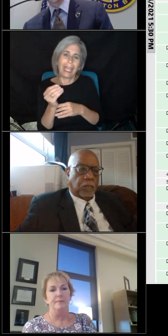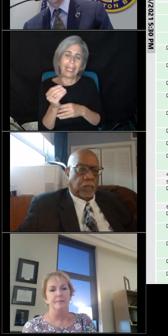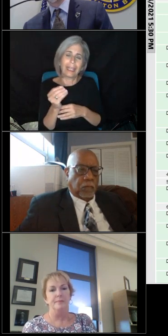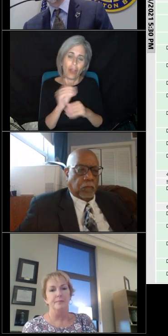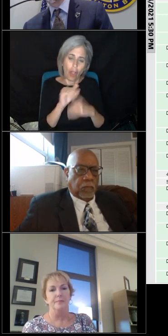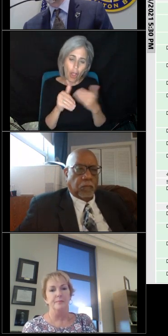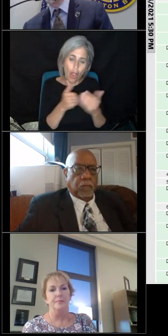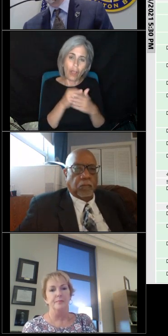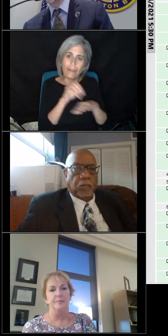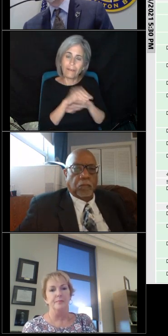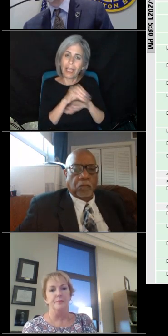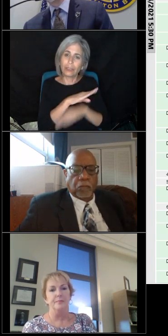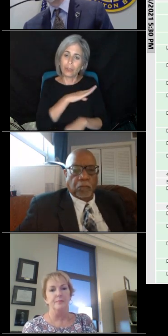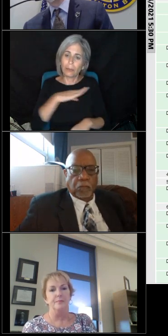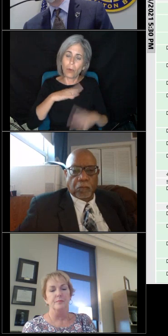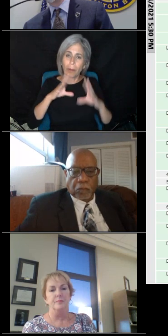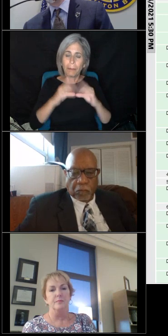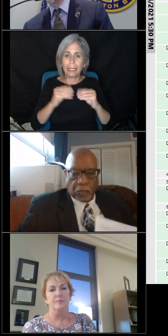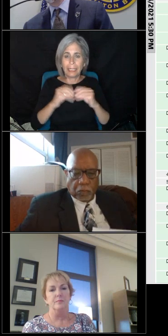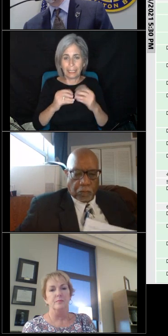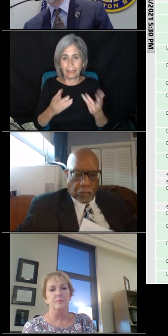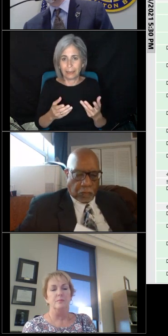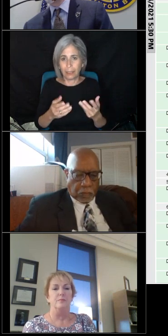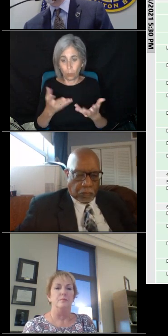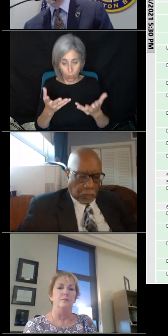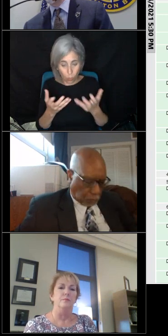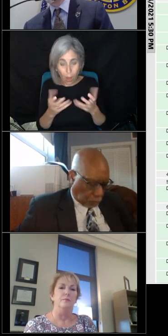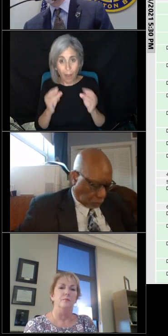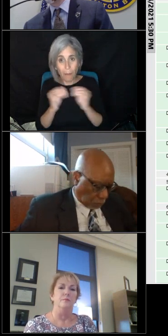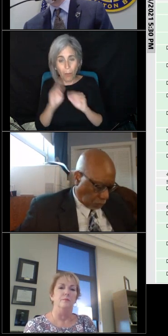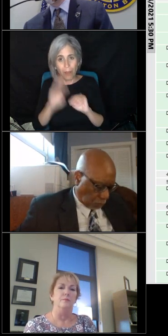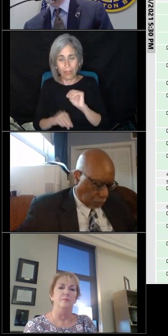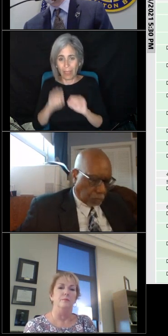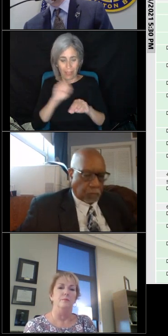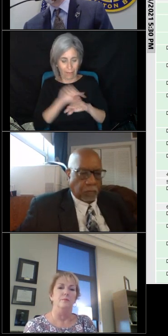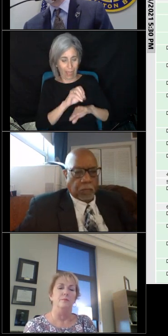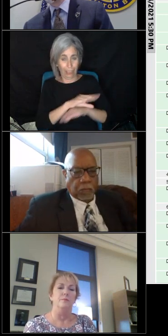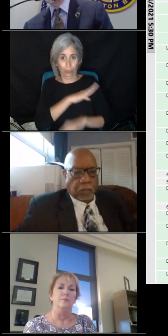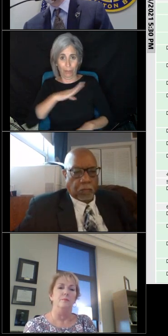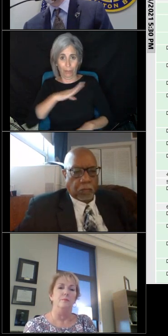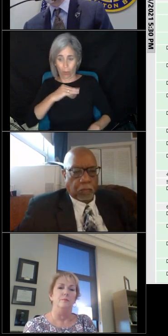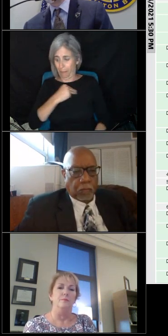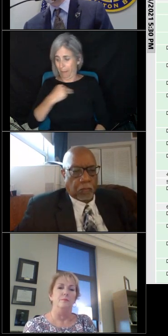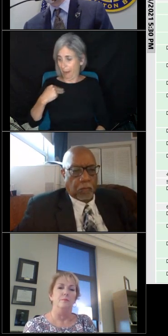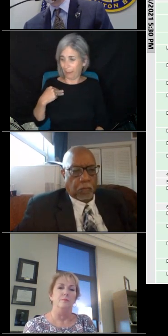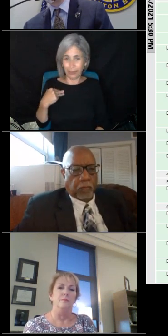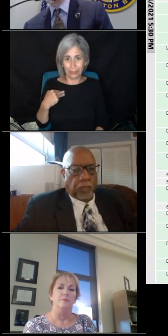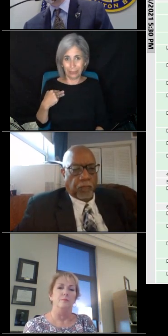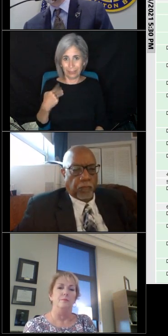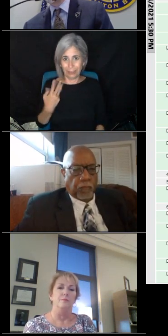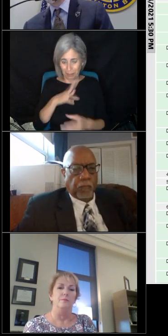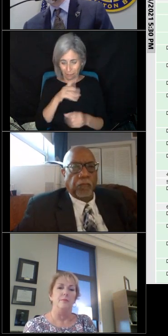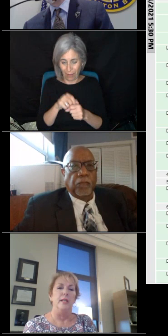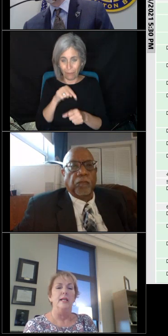the advisory board meetings, because we want more than just the advisory board members to be part of those